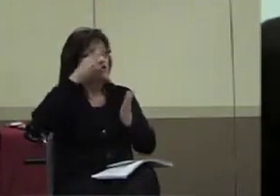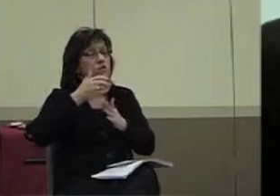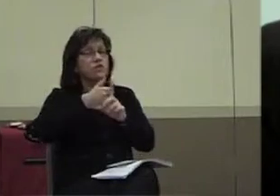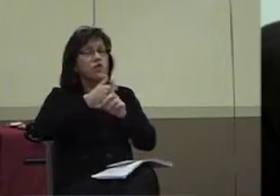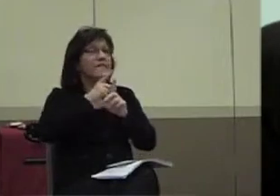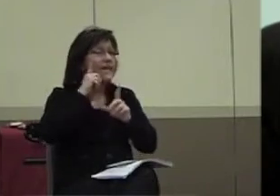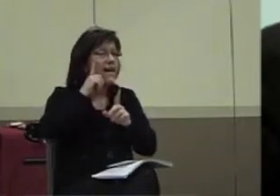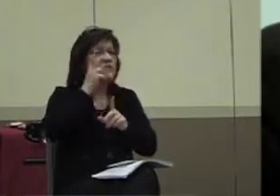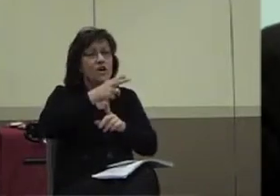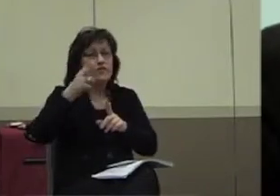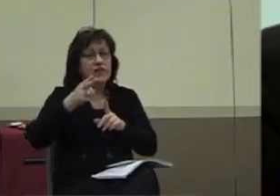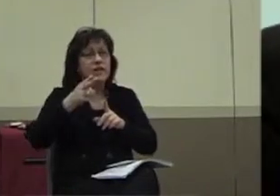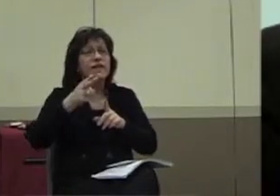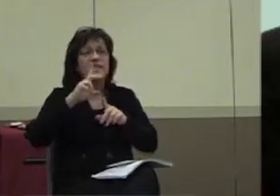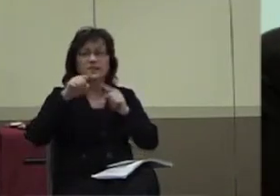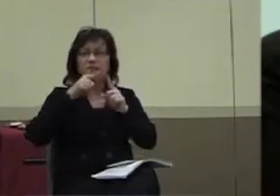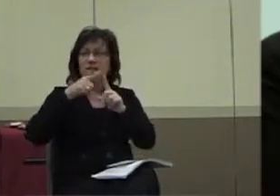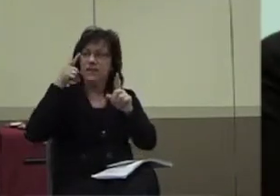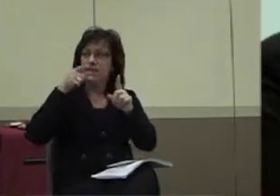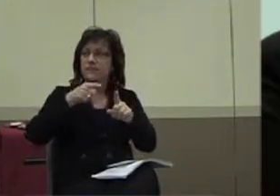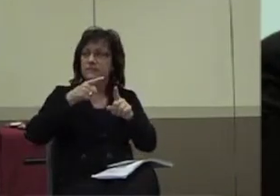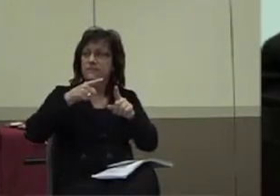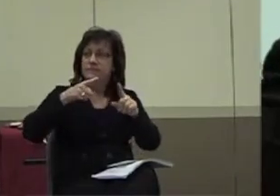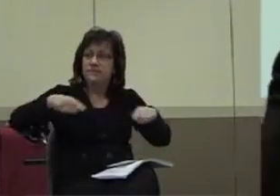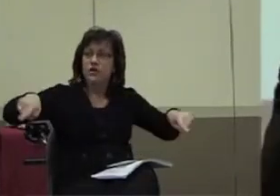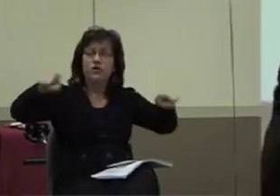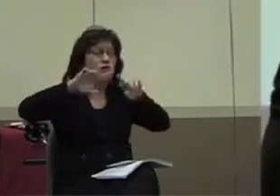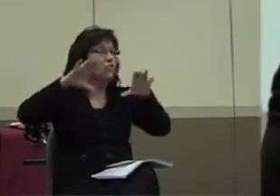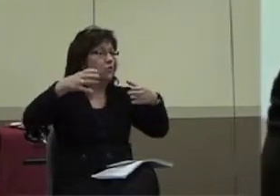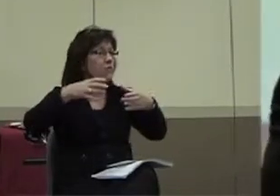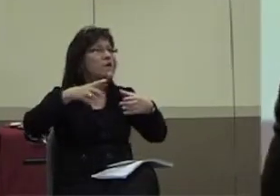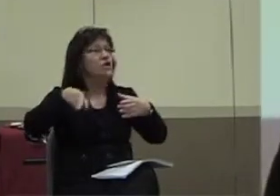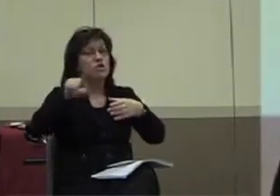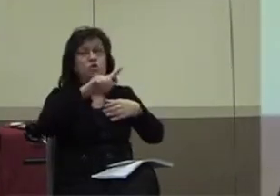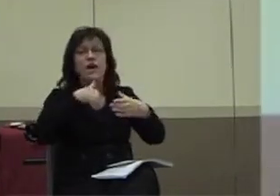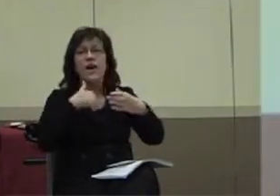mind, specifically for you guys. So you guys have an insert that goes